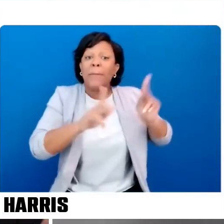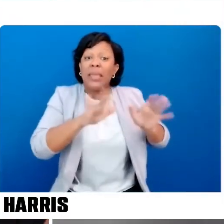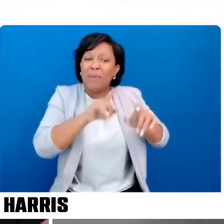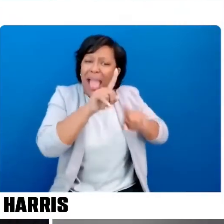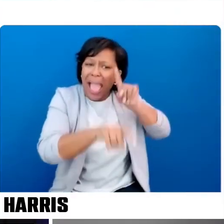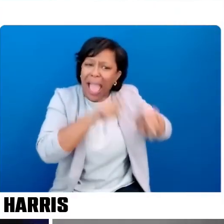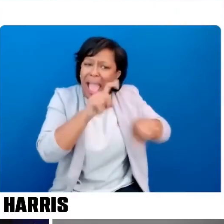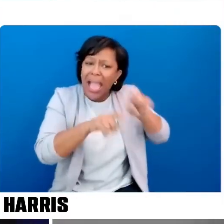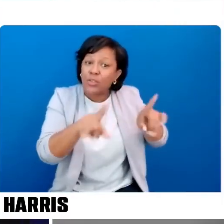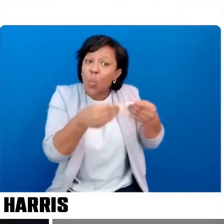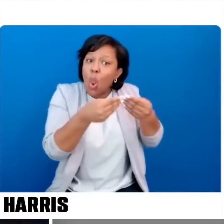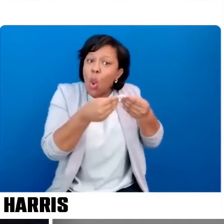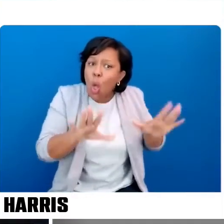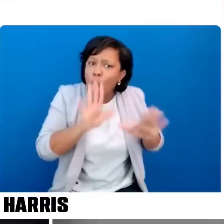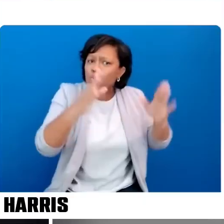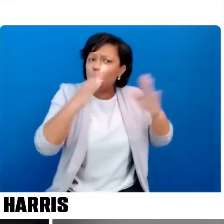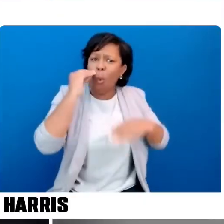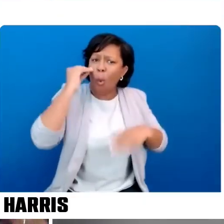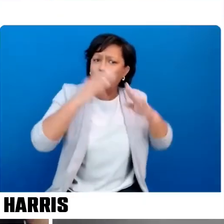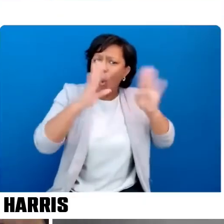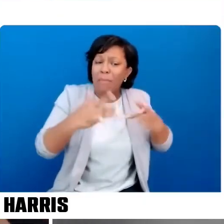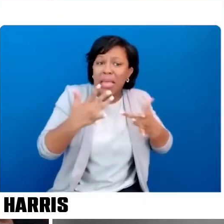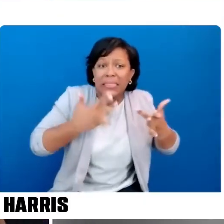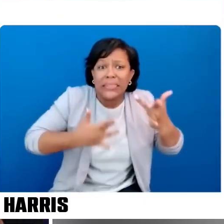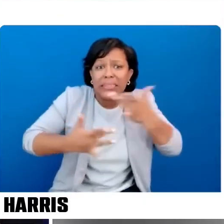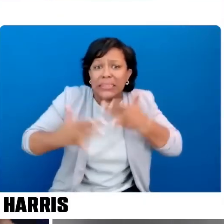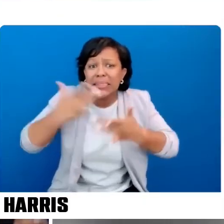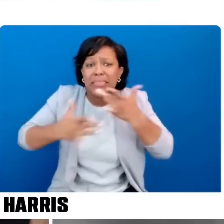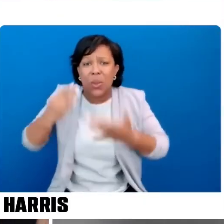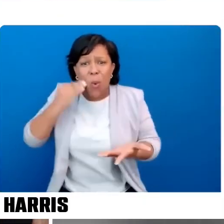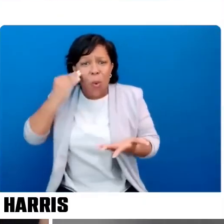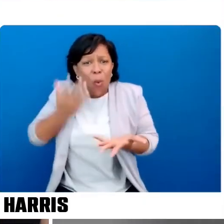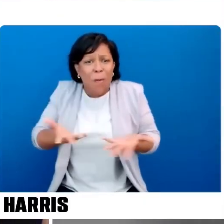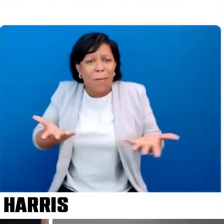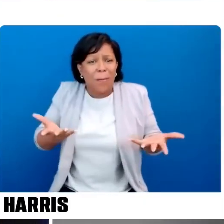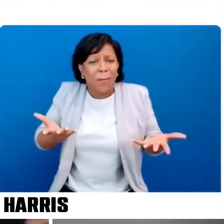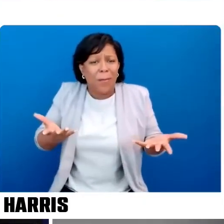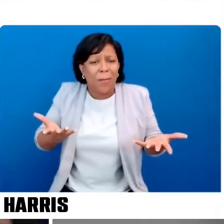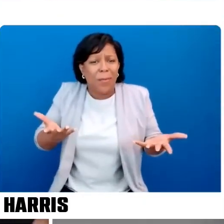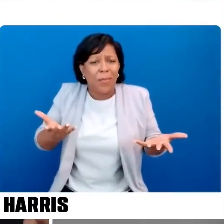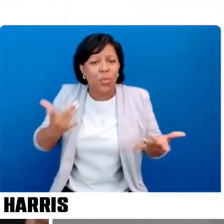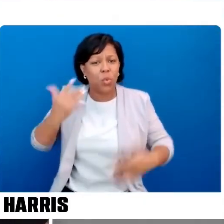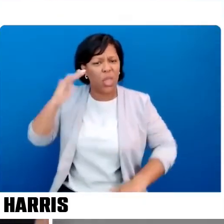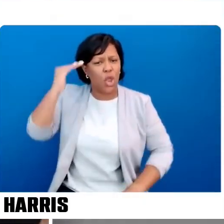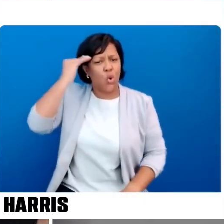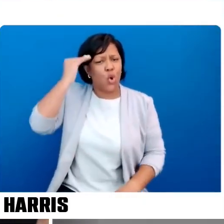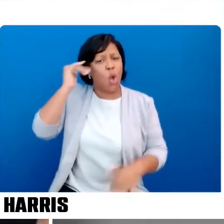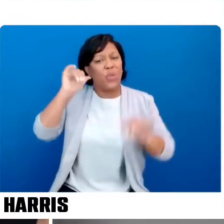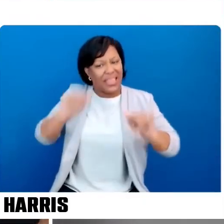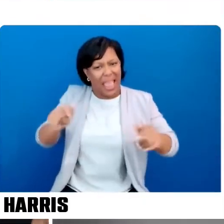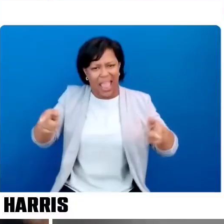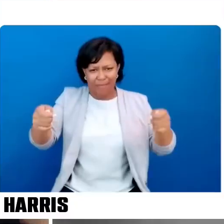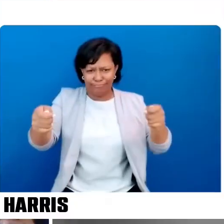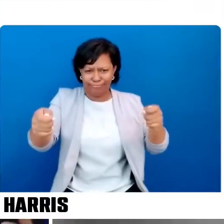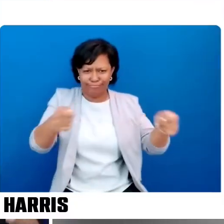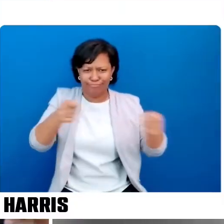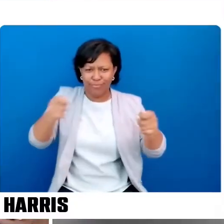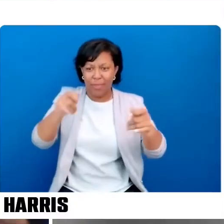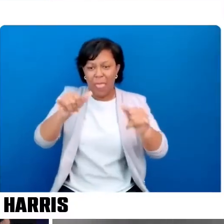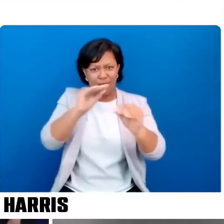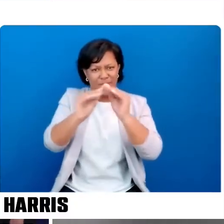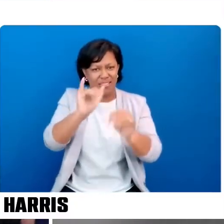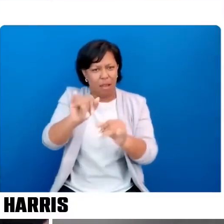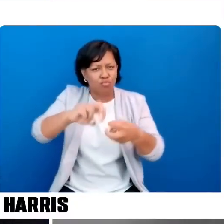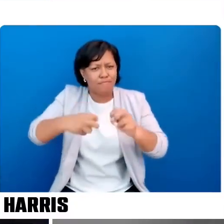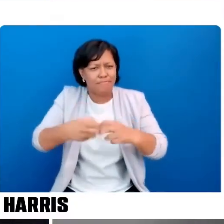nowhere to go. We know that we can actually deal with this issue. The young people of America care deeply about this issue. And I am proud